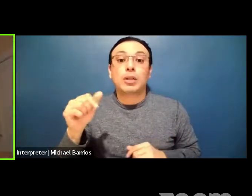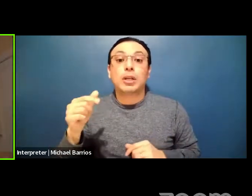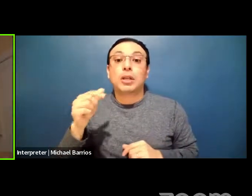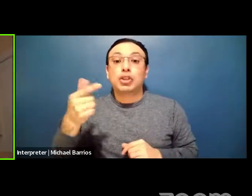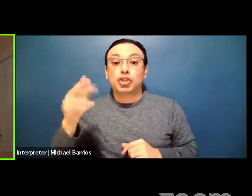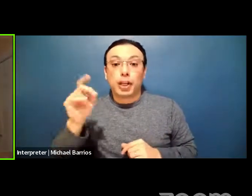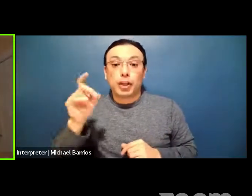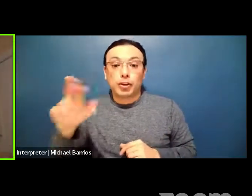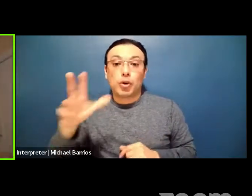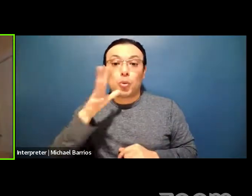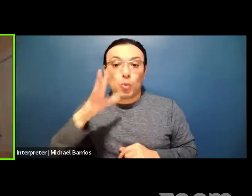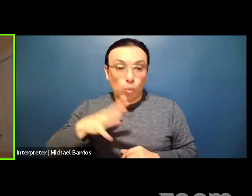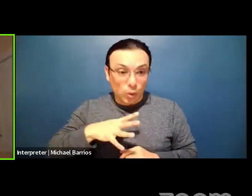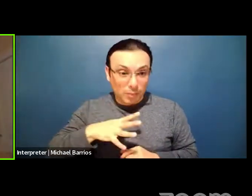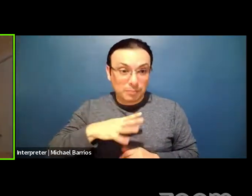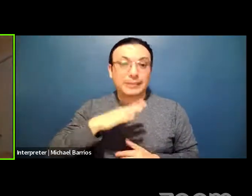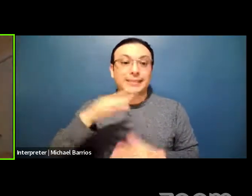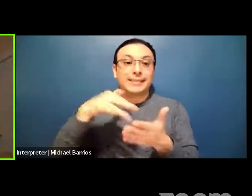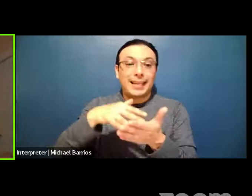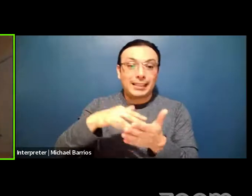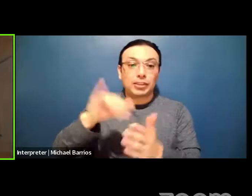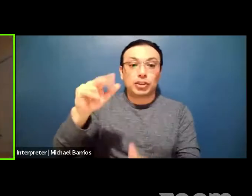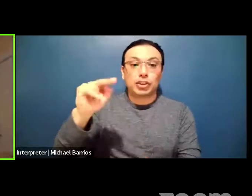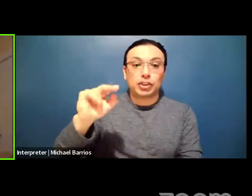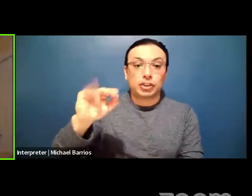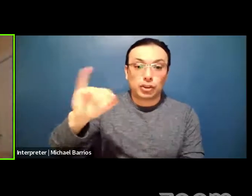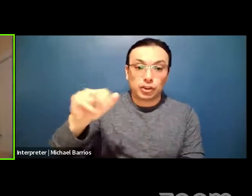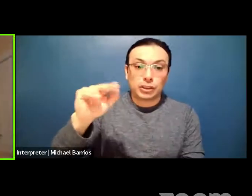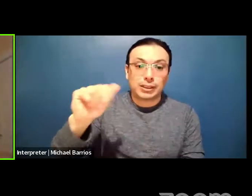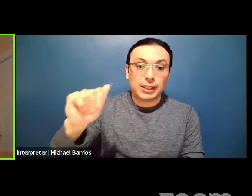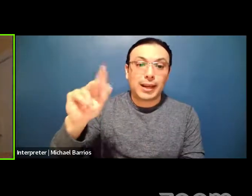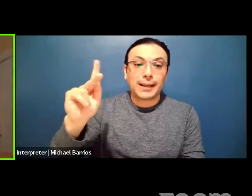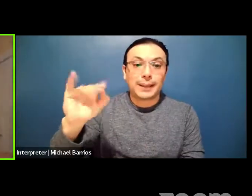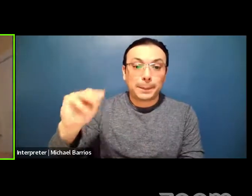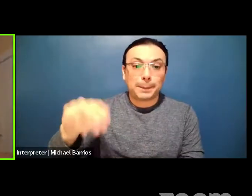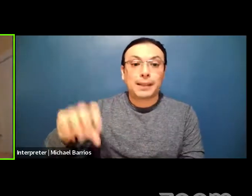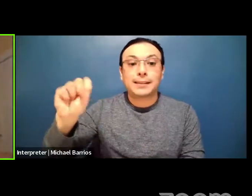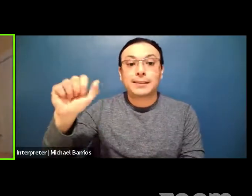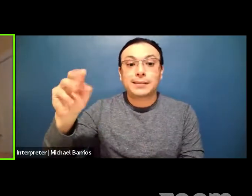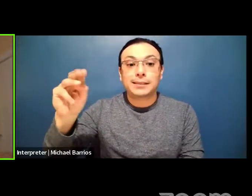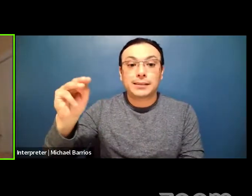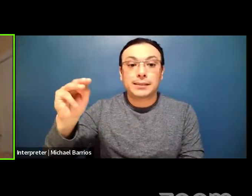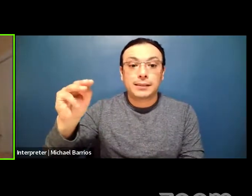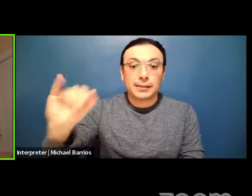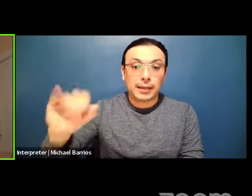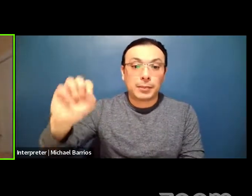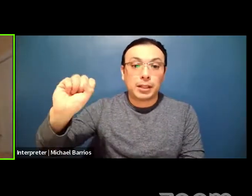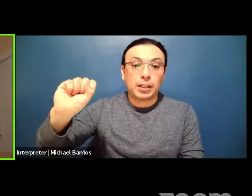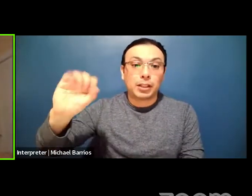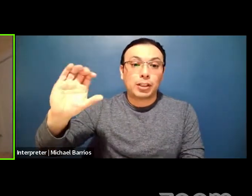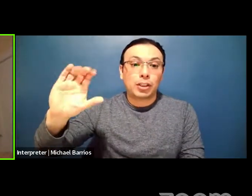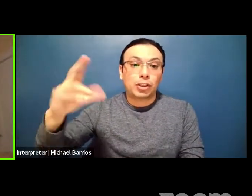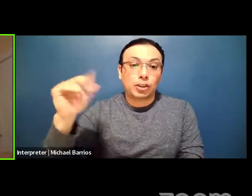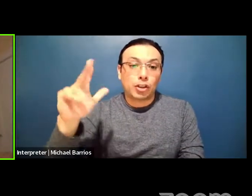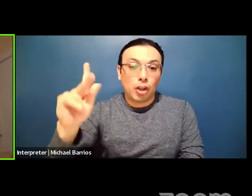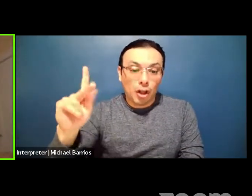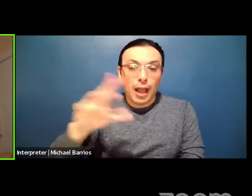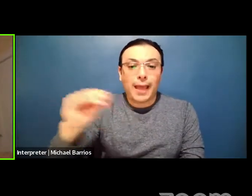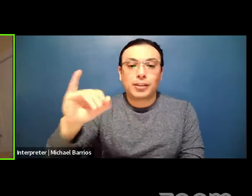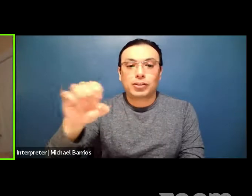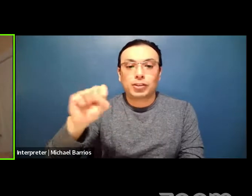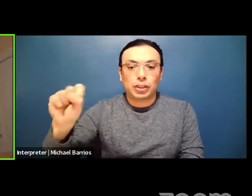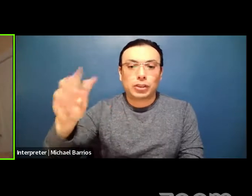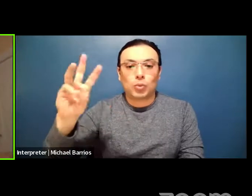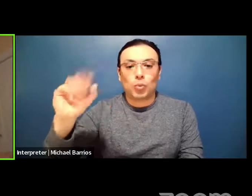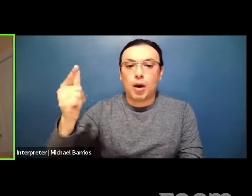Jess Waggoner, and Sami Schalk. As many of you know, doulas support pregnant